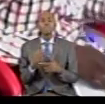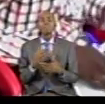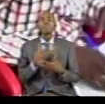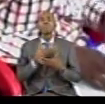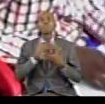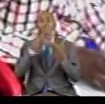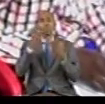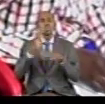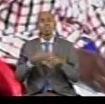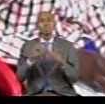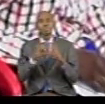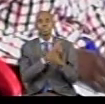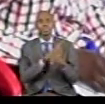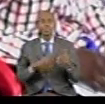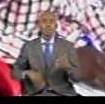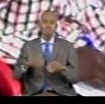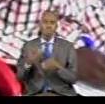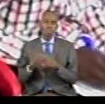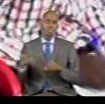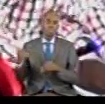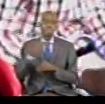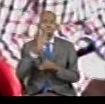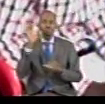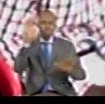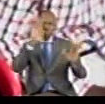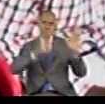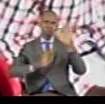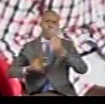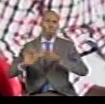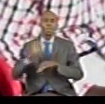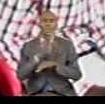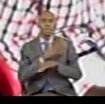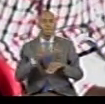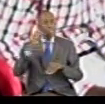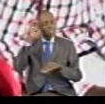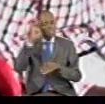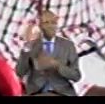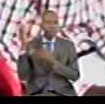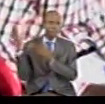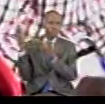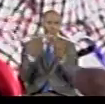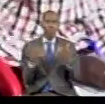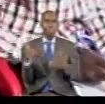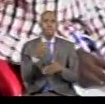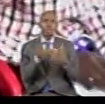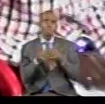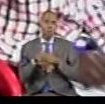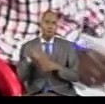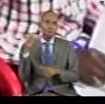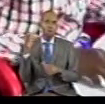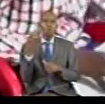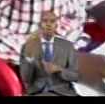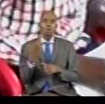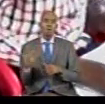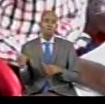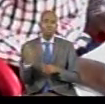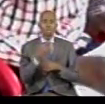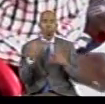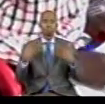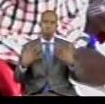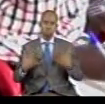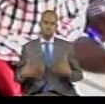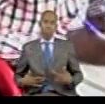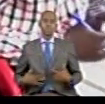Lord in their trouble, and he bringeth them out of their distresses. Bringeth